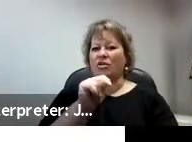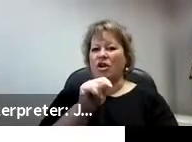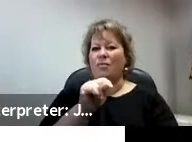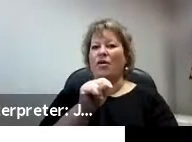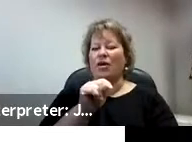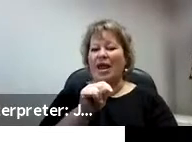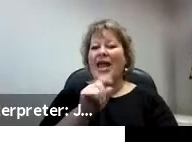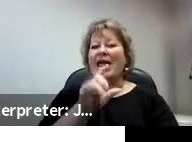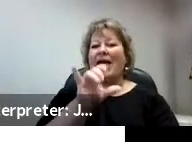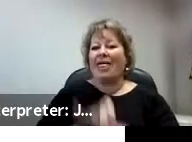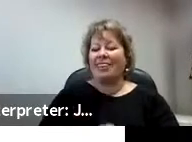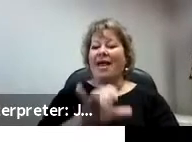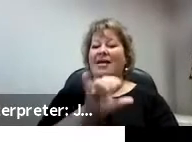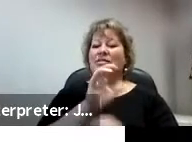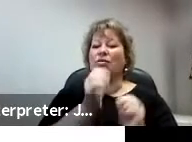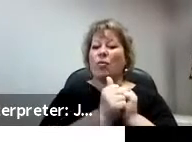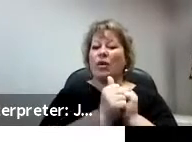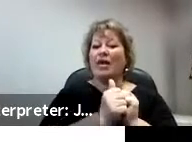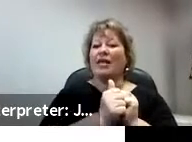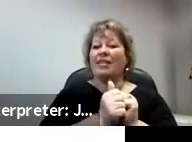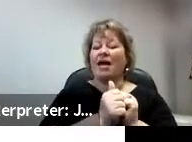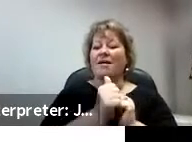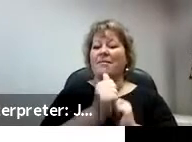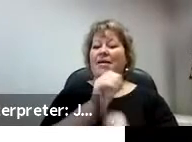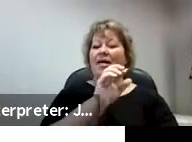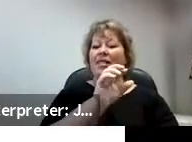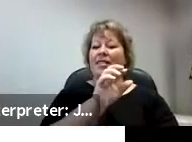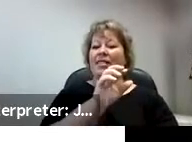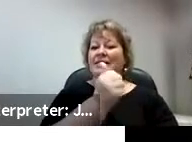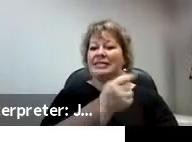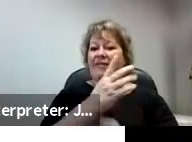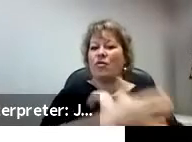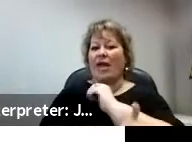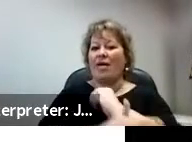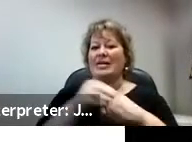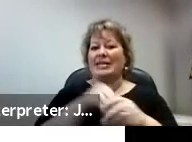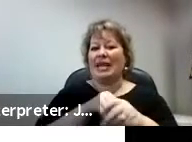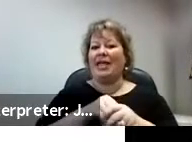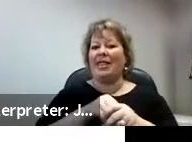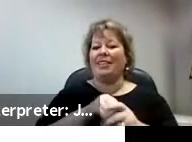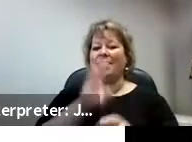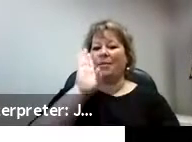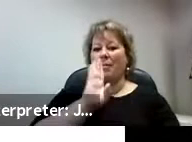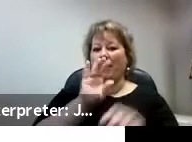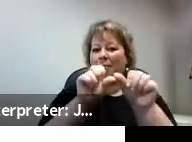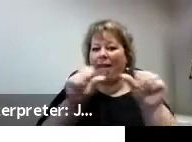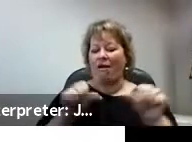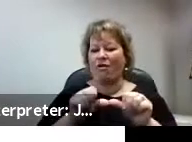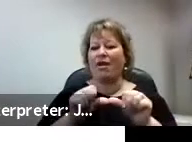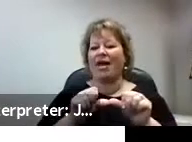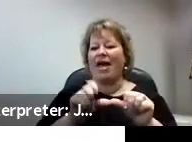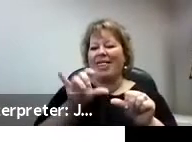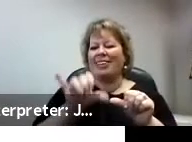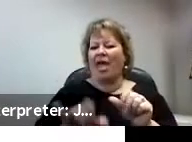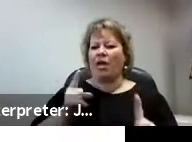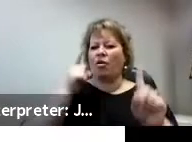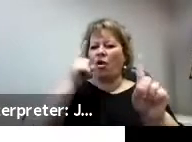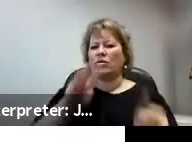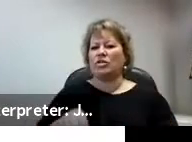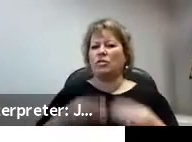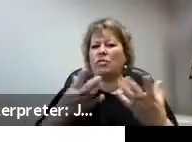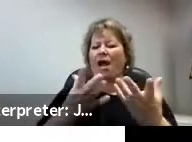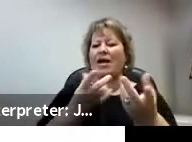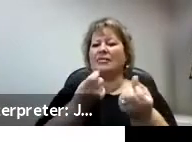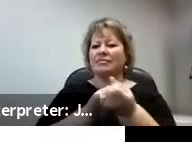Blount St. Clair Mental Health Authority. The program is designed to offer vocational peer support services to individuals with